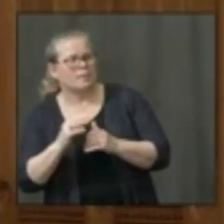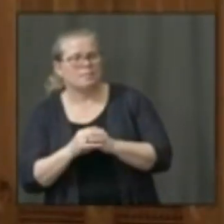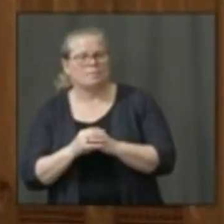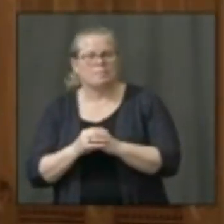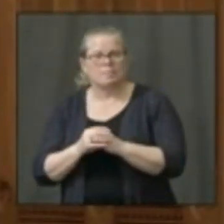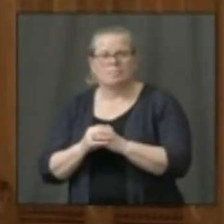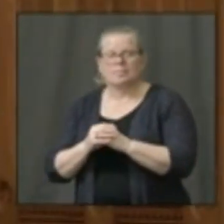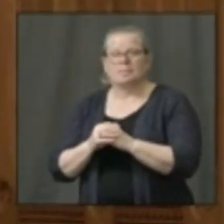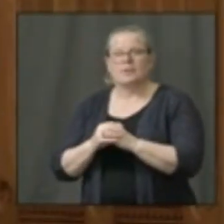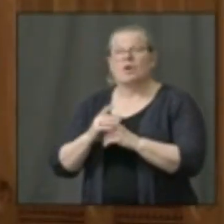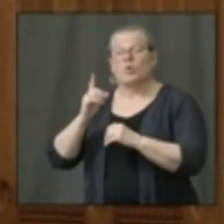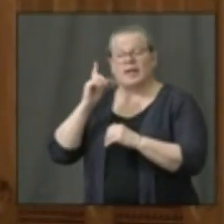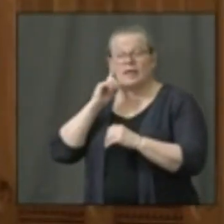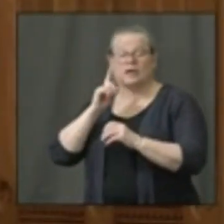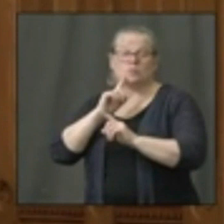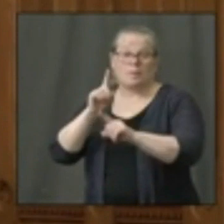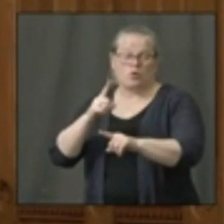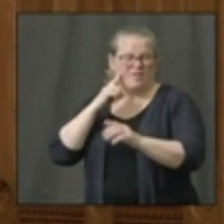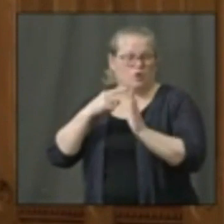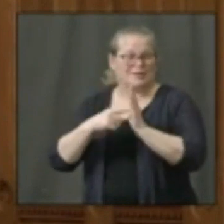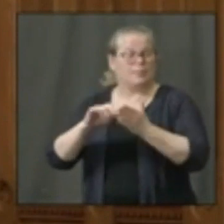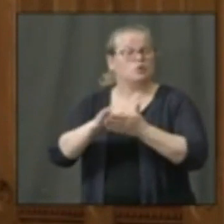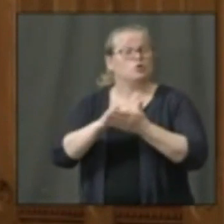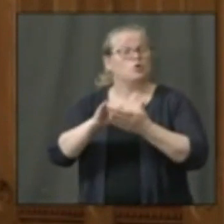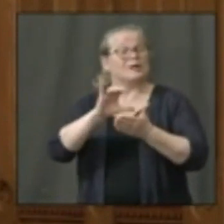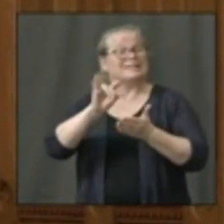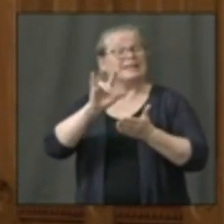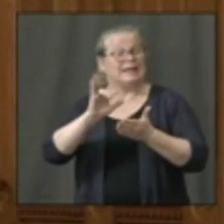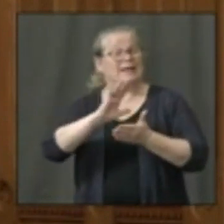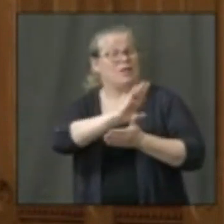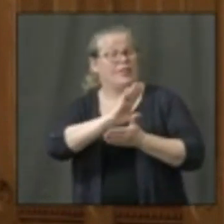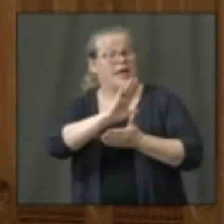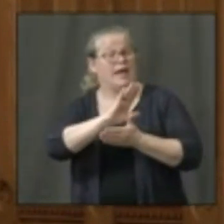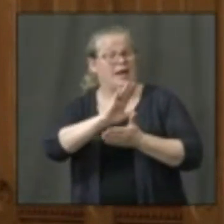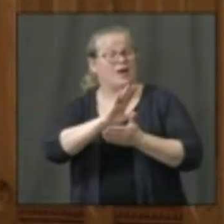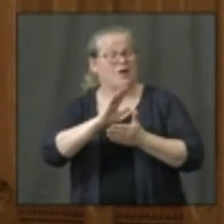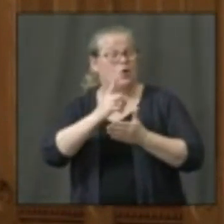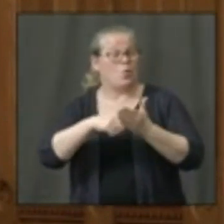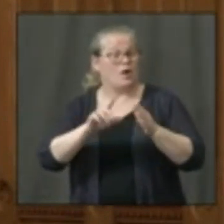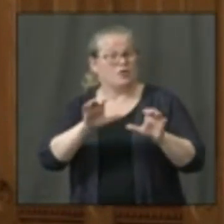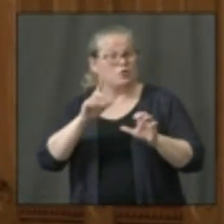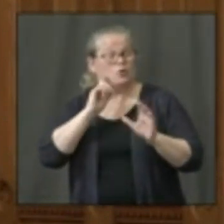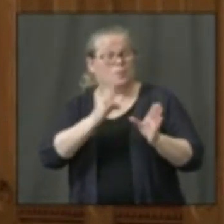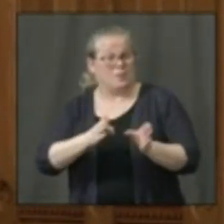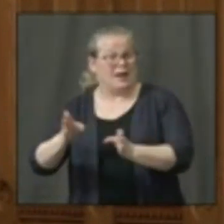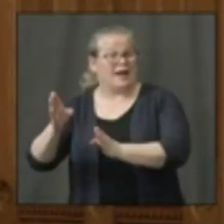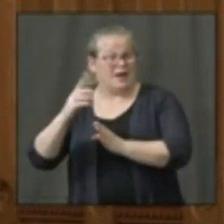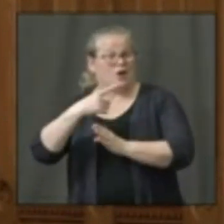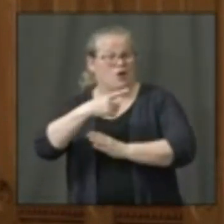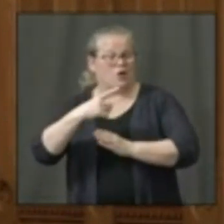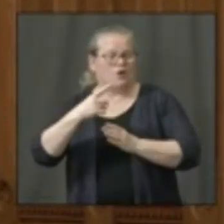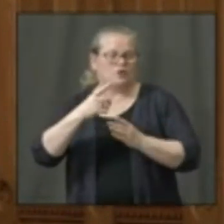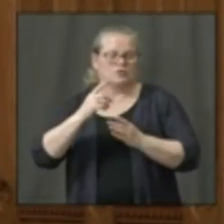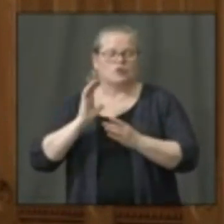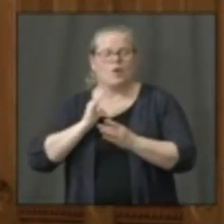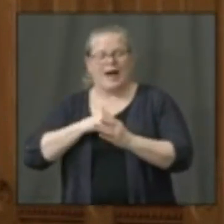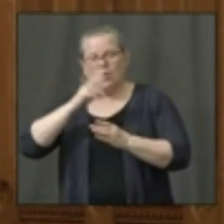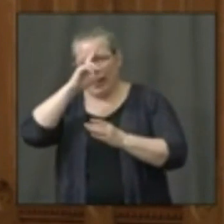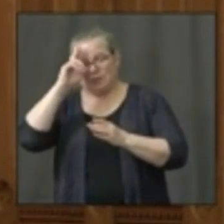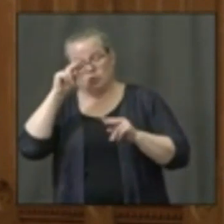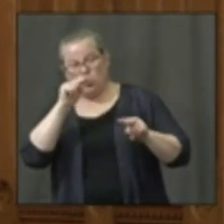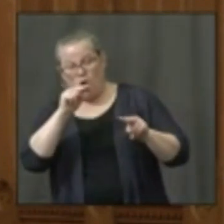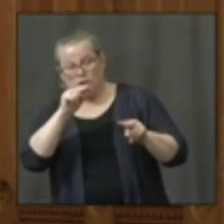I think it's been widely reported what's been going on in New York, some of the measures that they've been taking to prepare for some severe scenarios. So our hospitals are